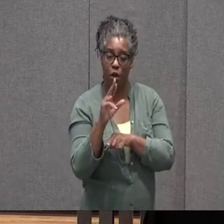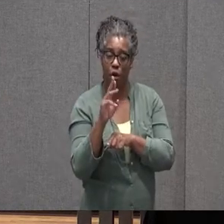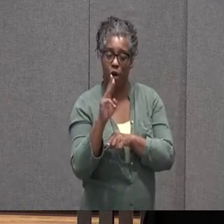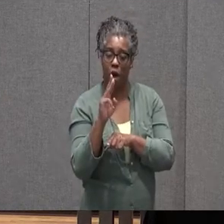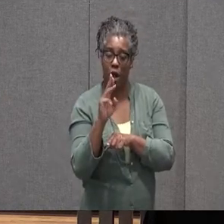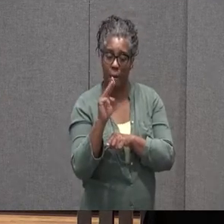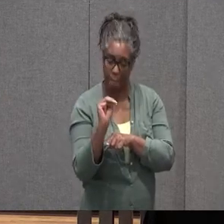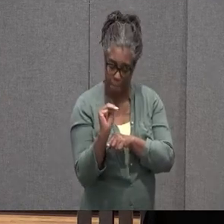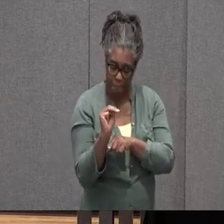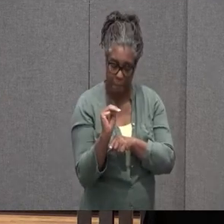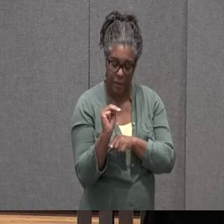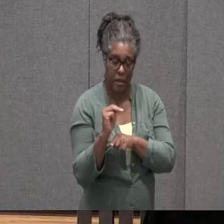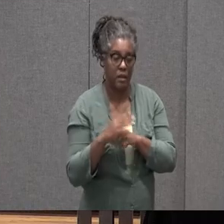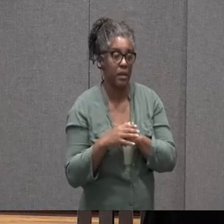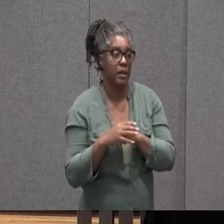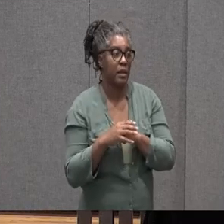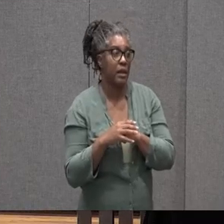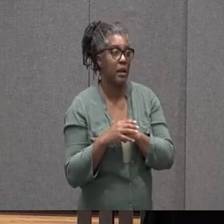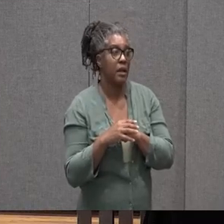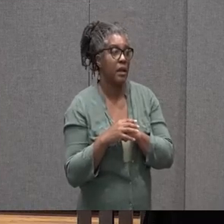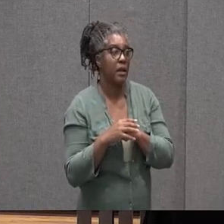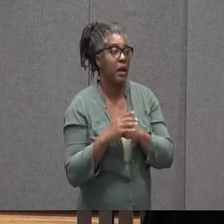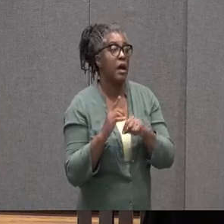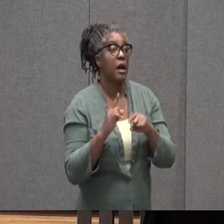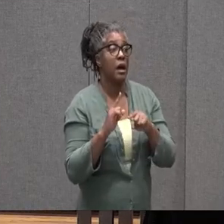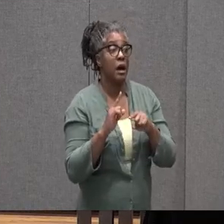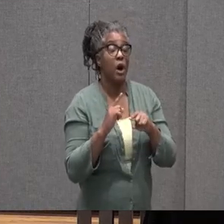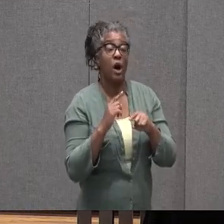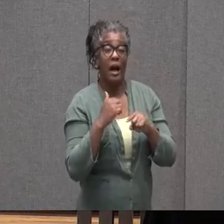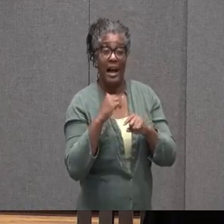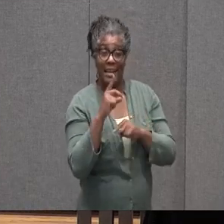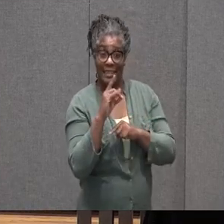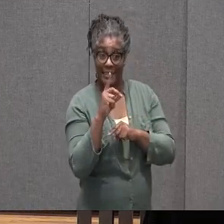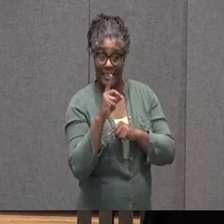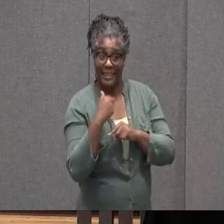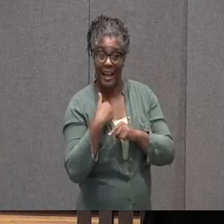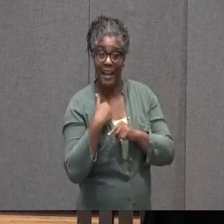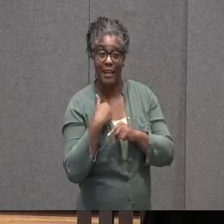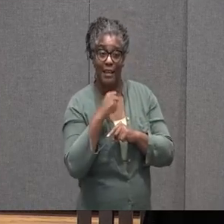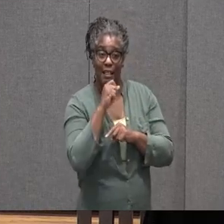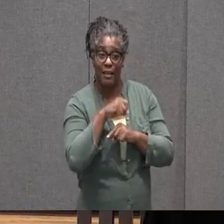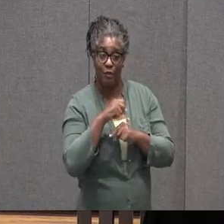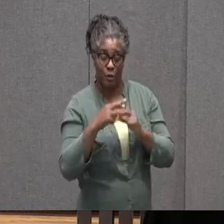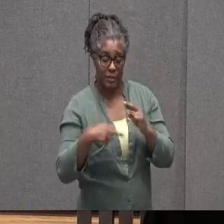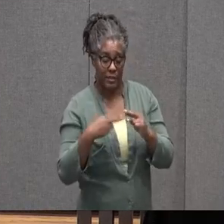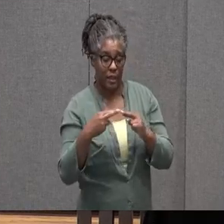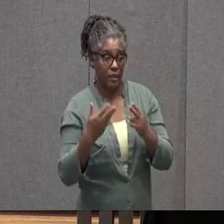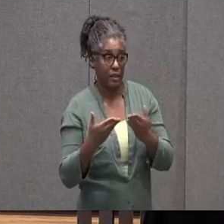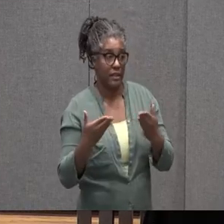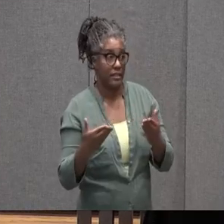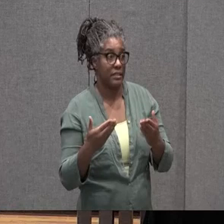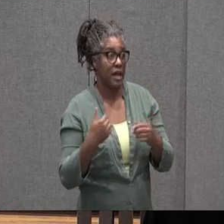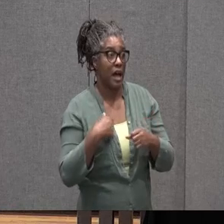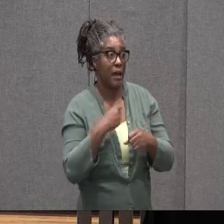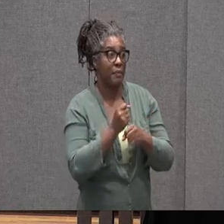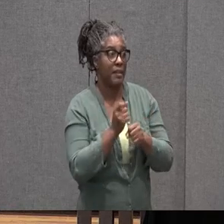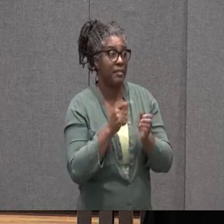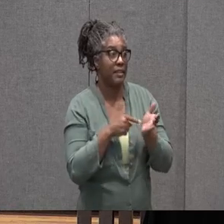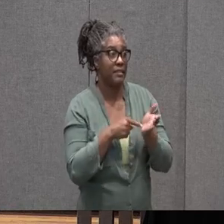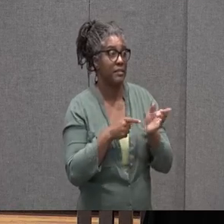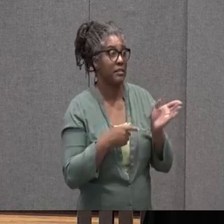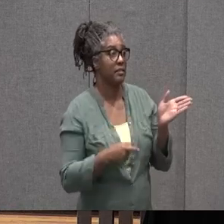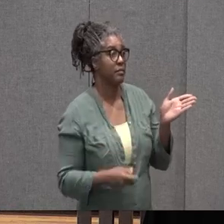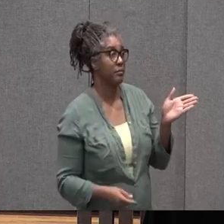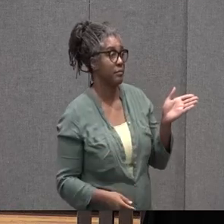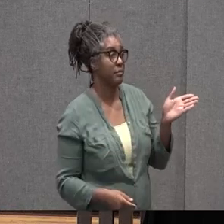I recycled my ant antenna from yesterday and I made this, and it just didn't,